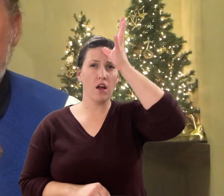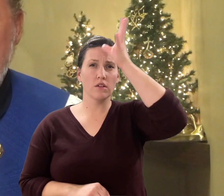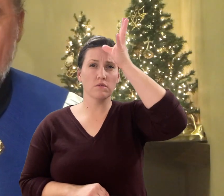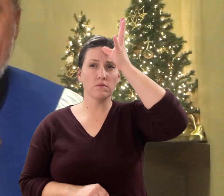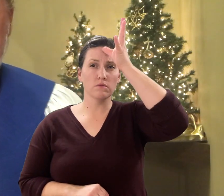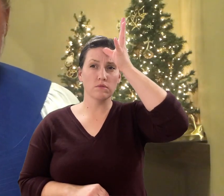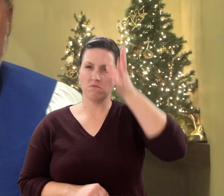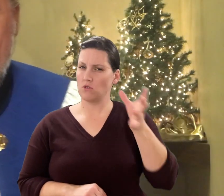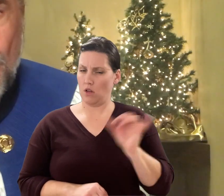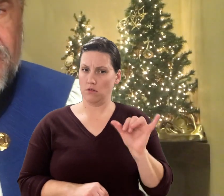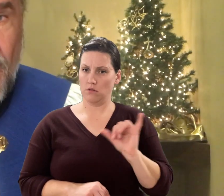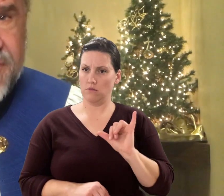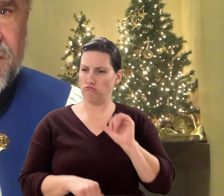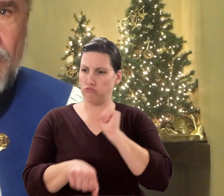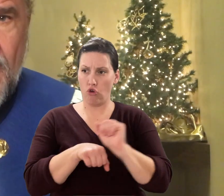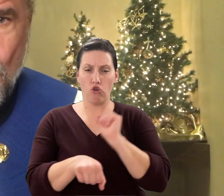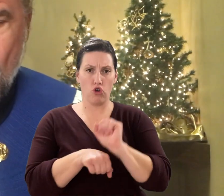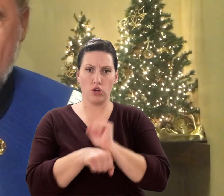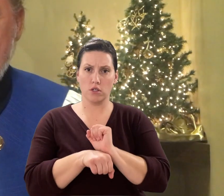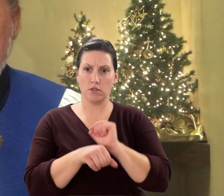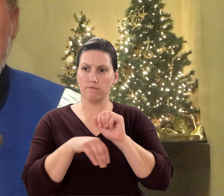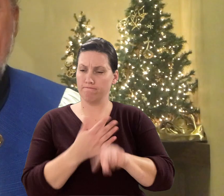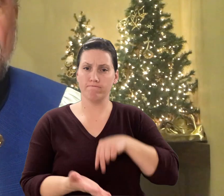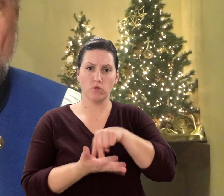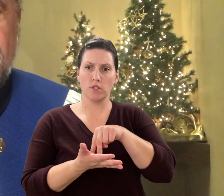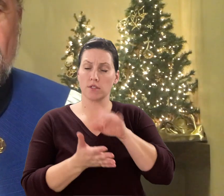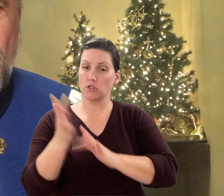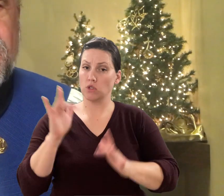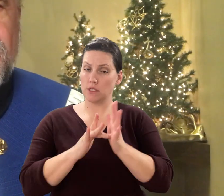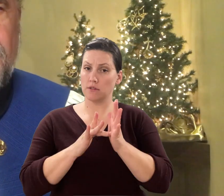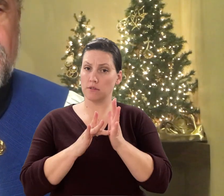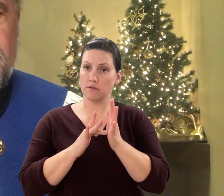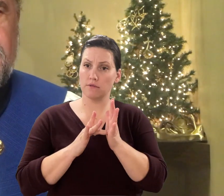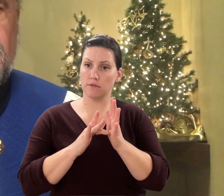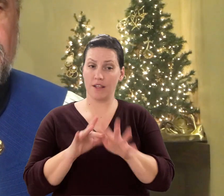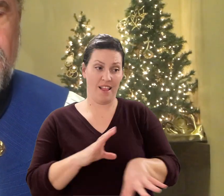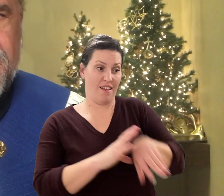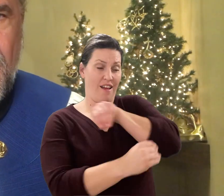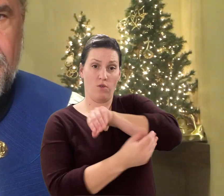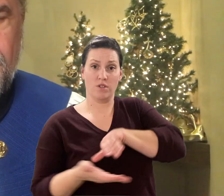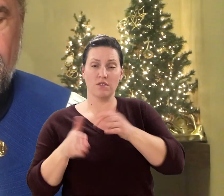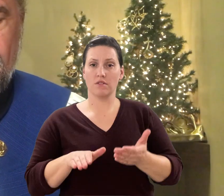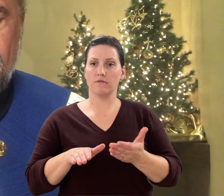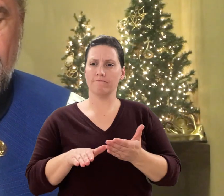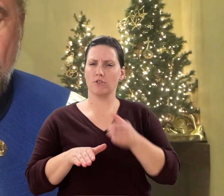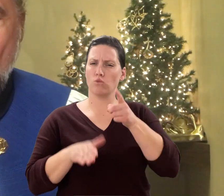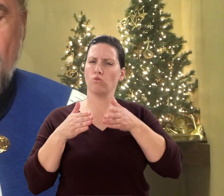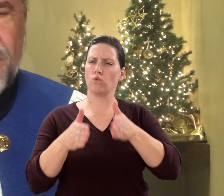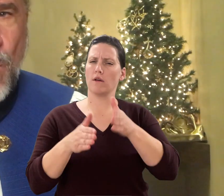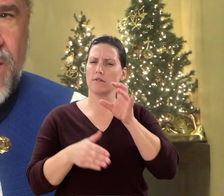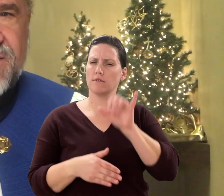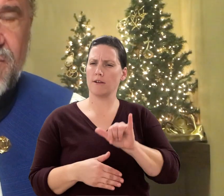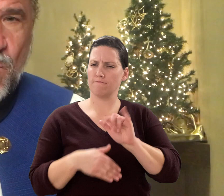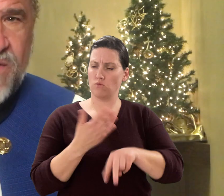God the Father was also at work in the resurrection of Jesus from the dead.